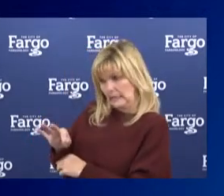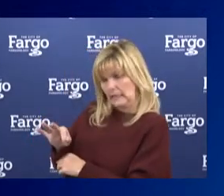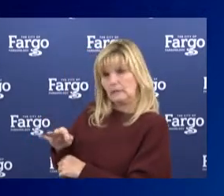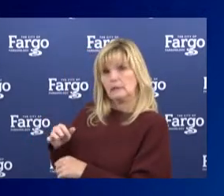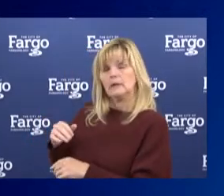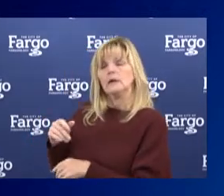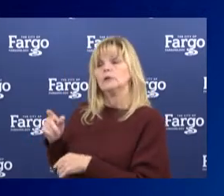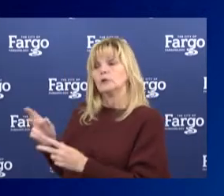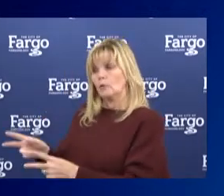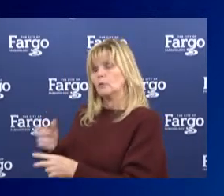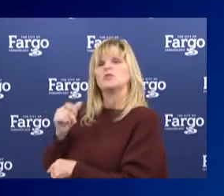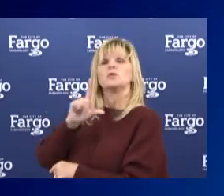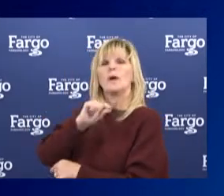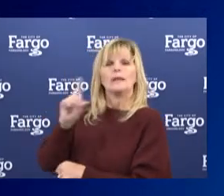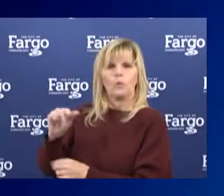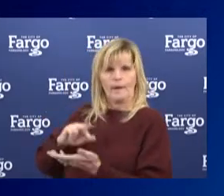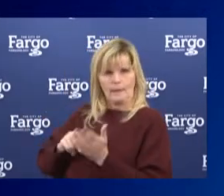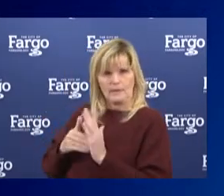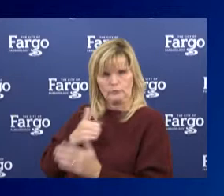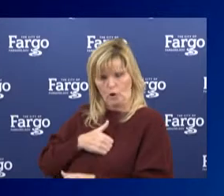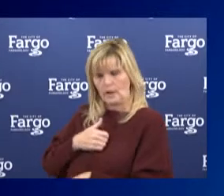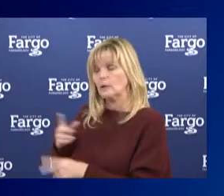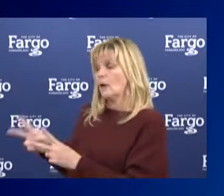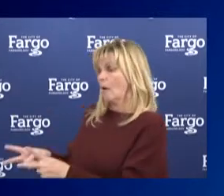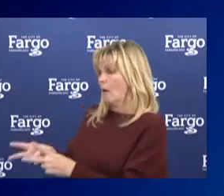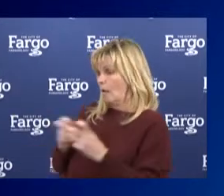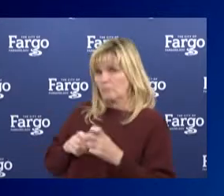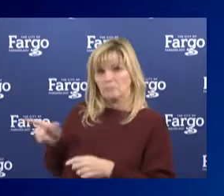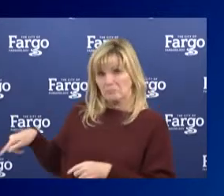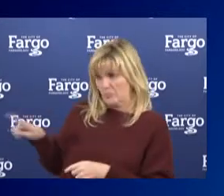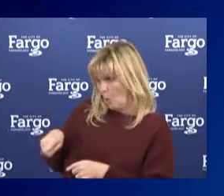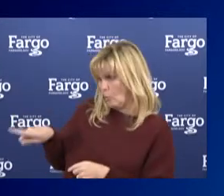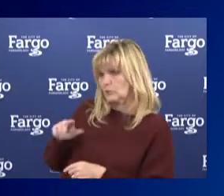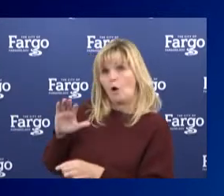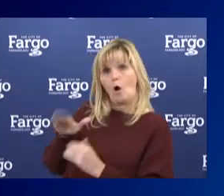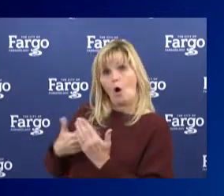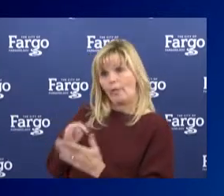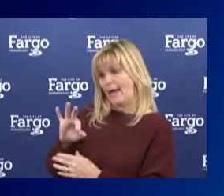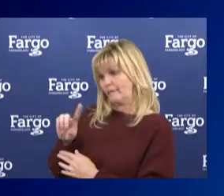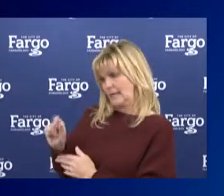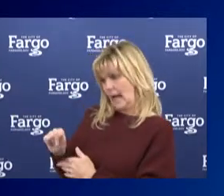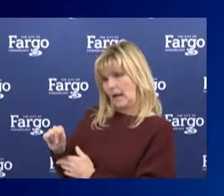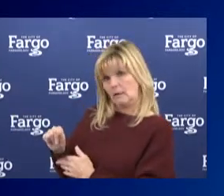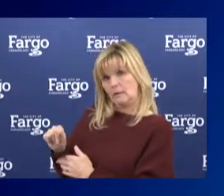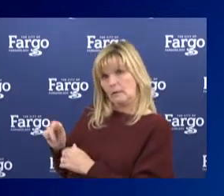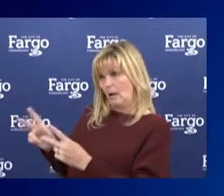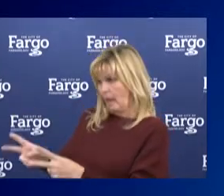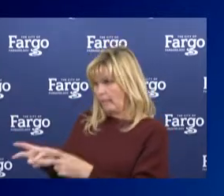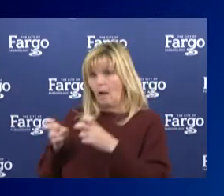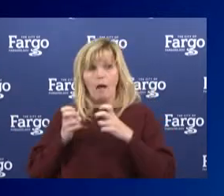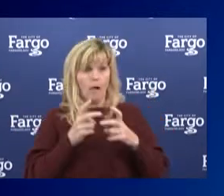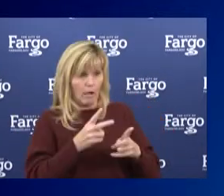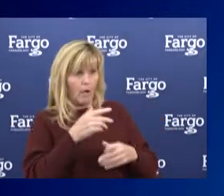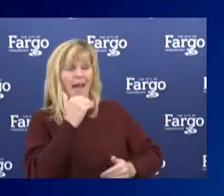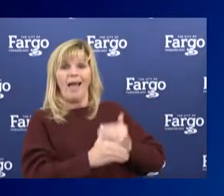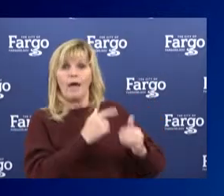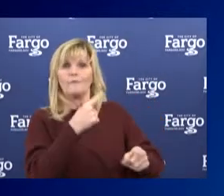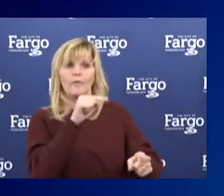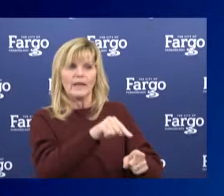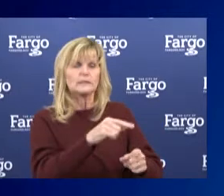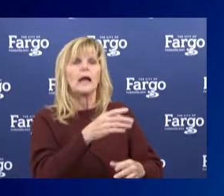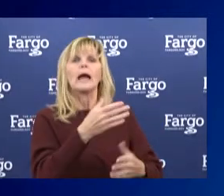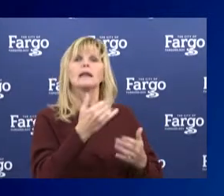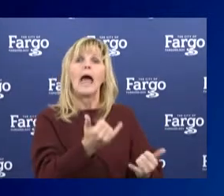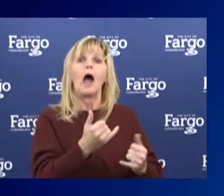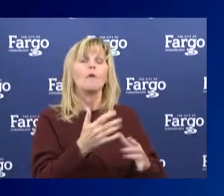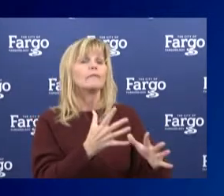phase 3, all proceeding according to FDA regulations. And then the other part of it that's been sped up is that instead of waiting to the very